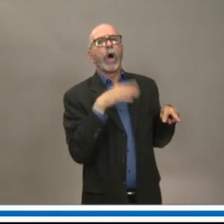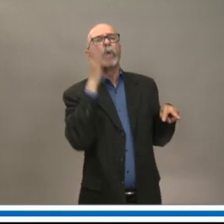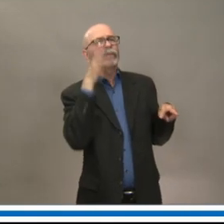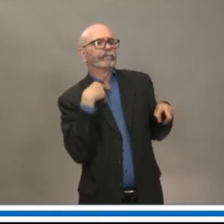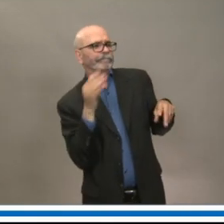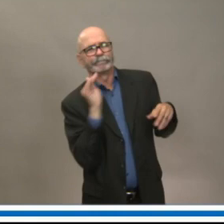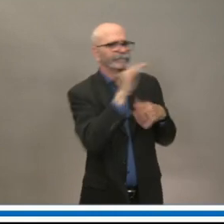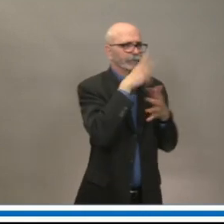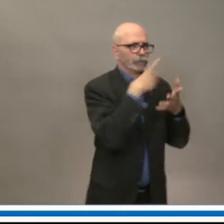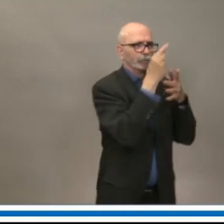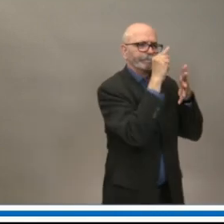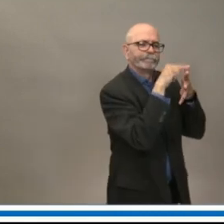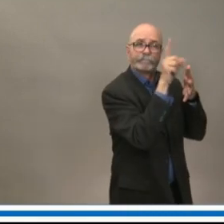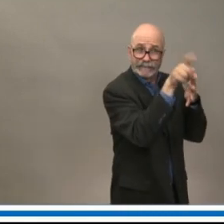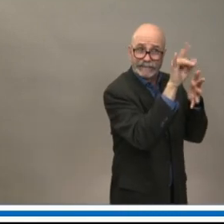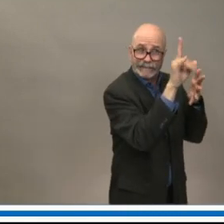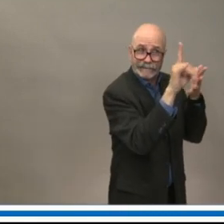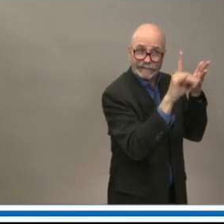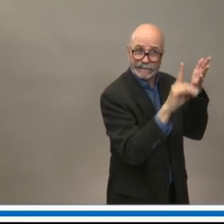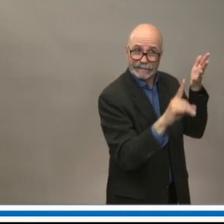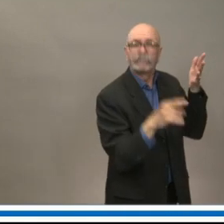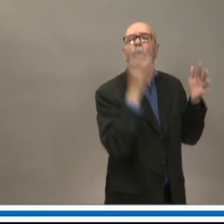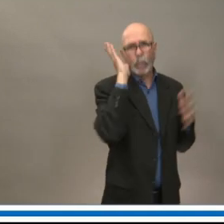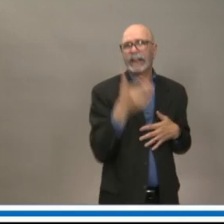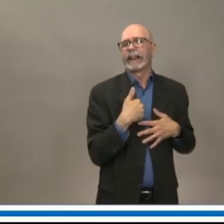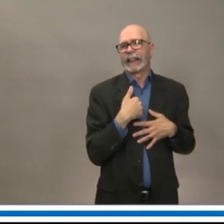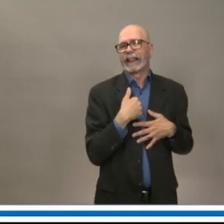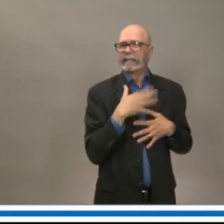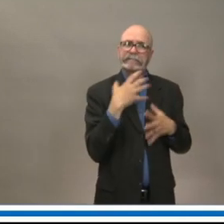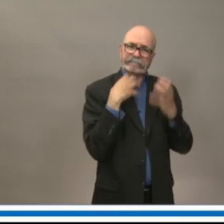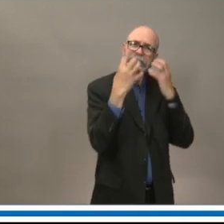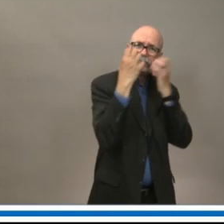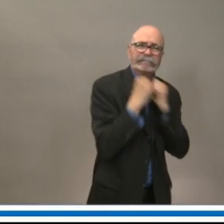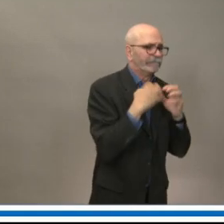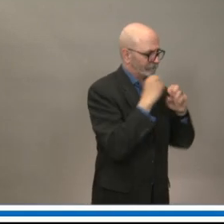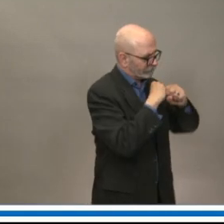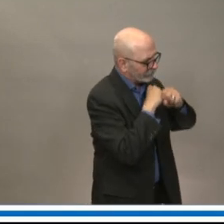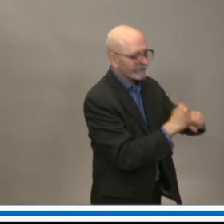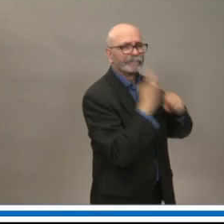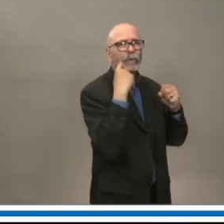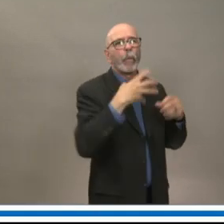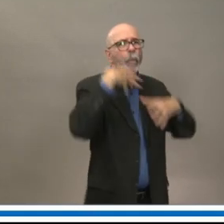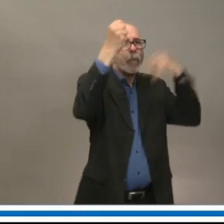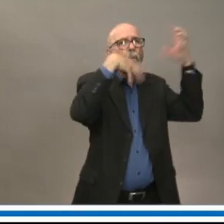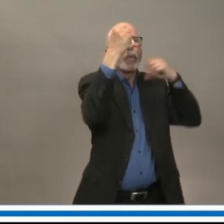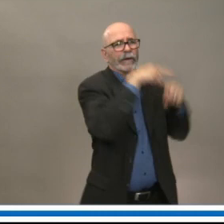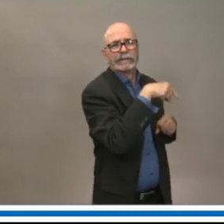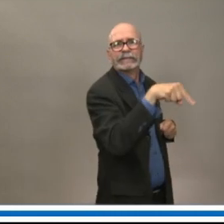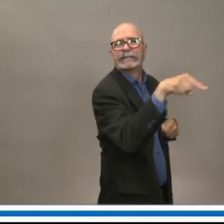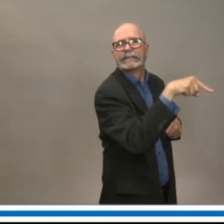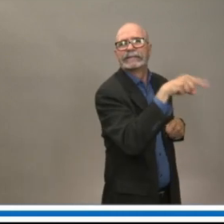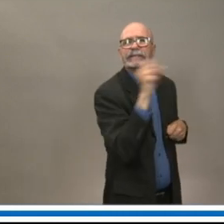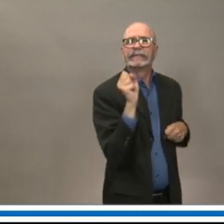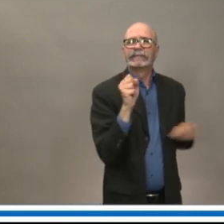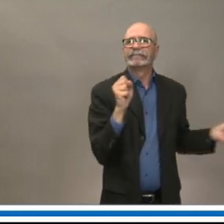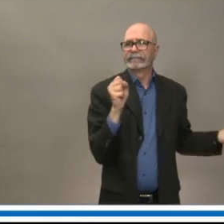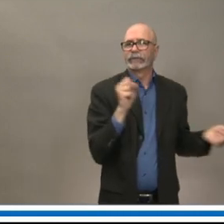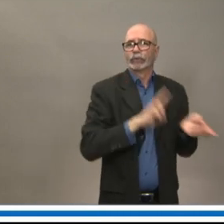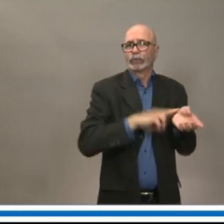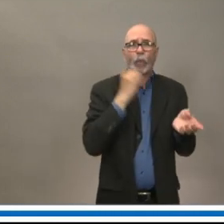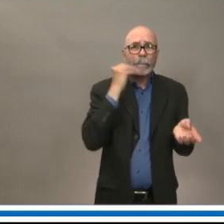care facilities is an important priority. We have greatly increased